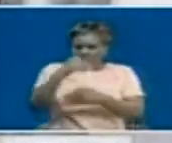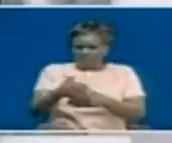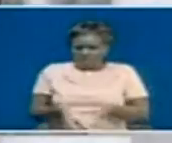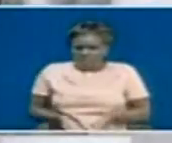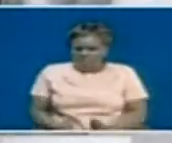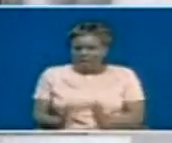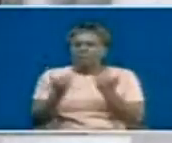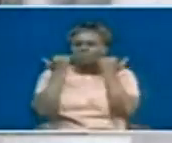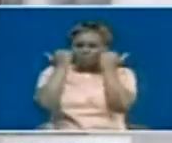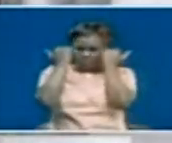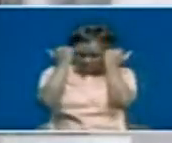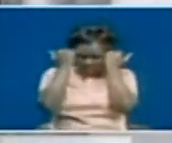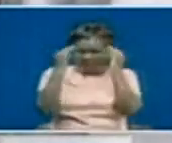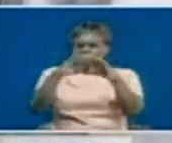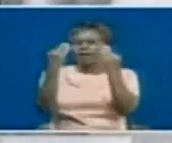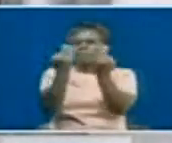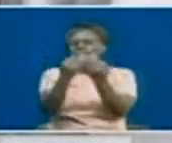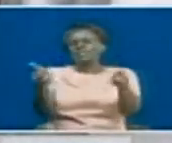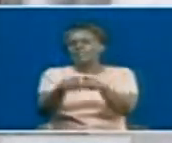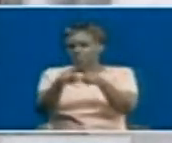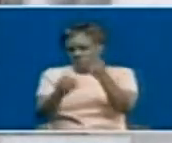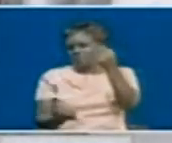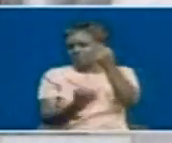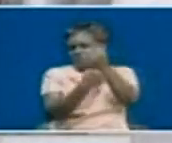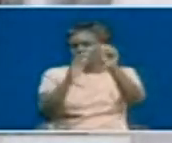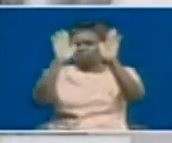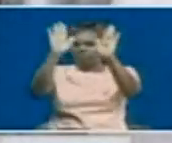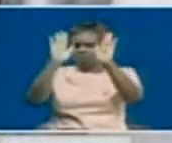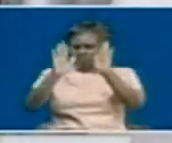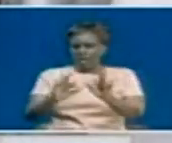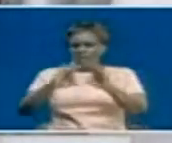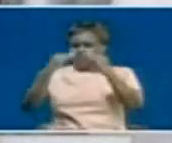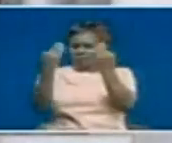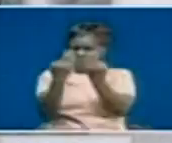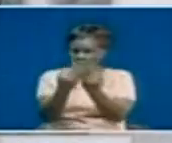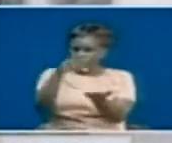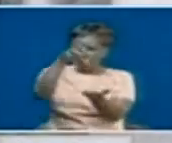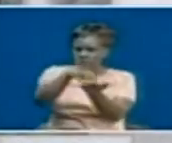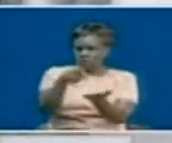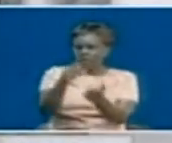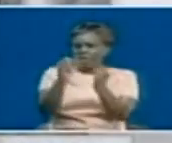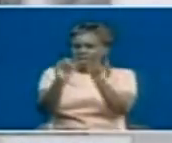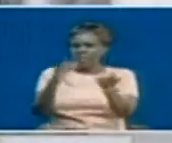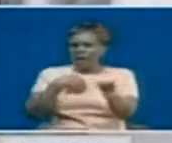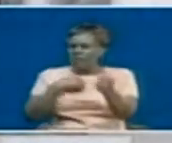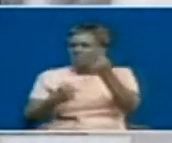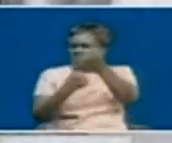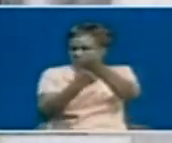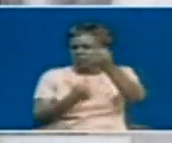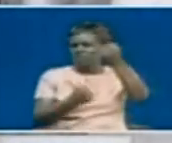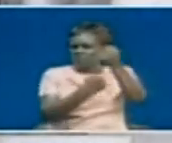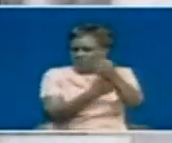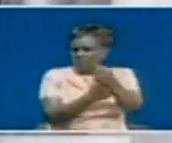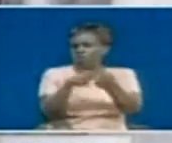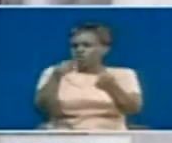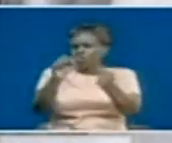depression. Then the family support system, the environment, the family setting, the way it is, if you have a lot of support, you are